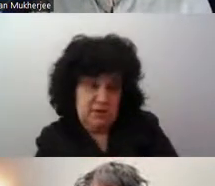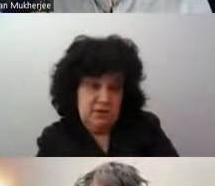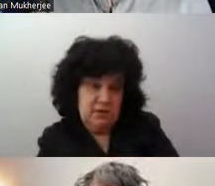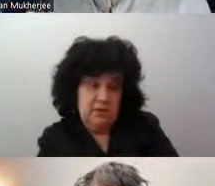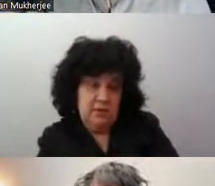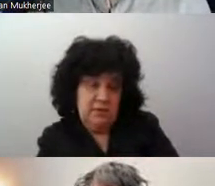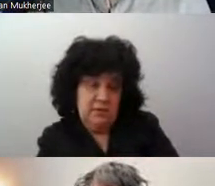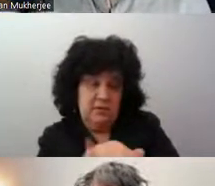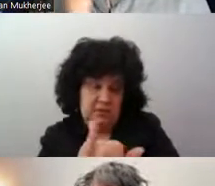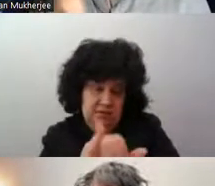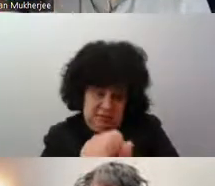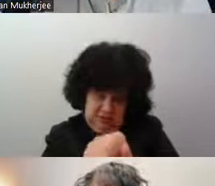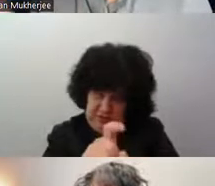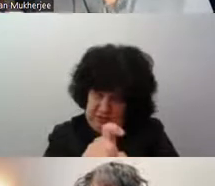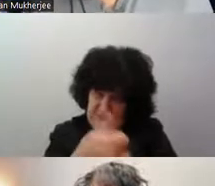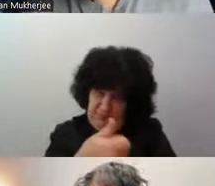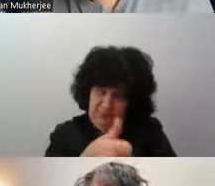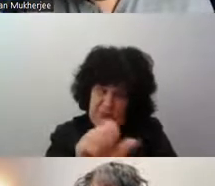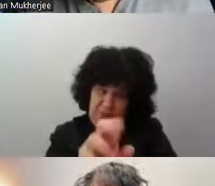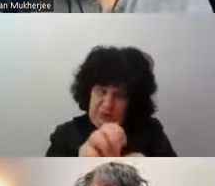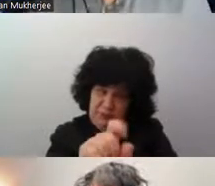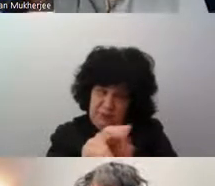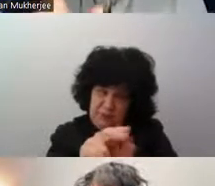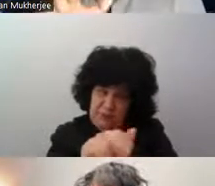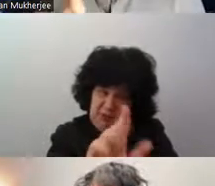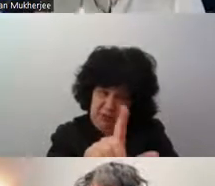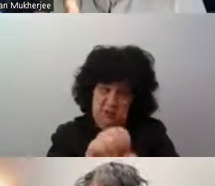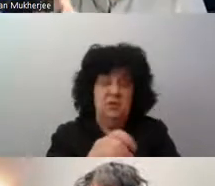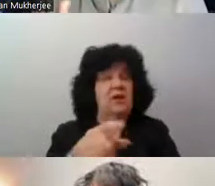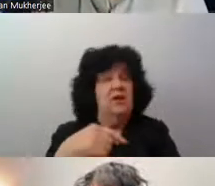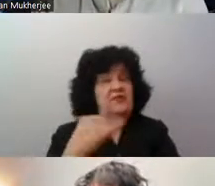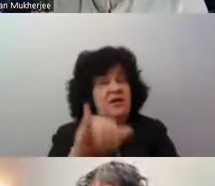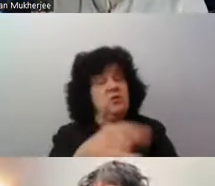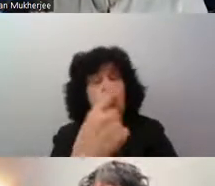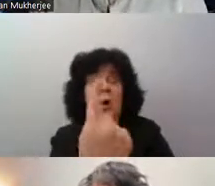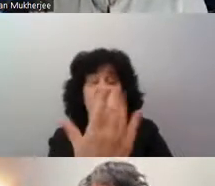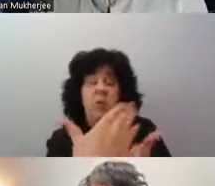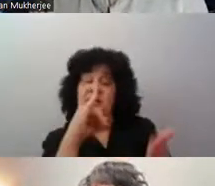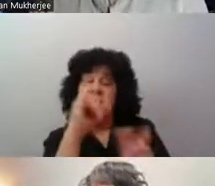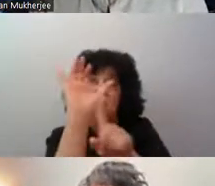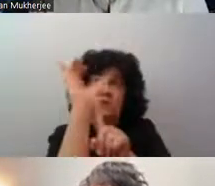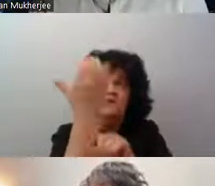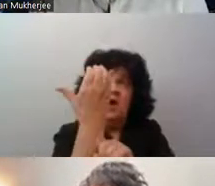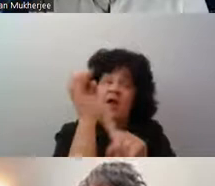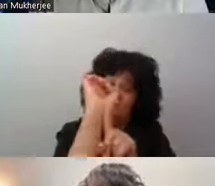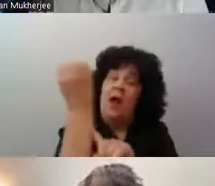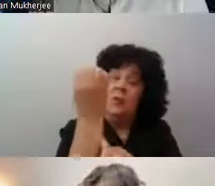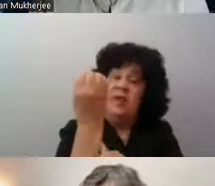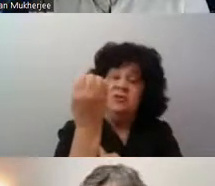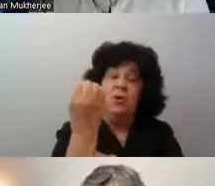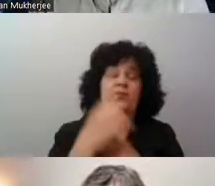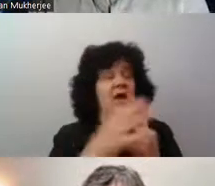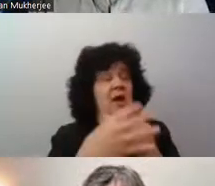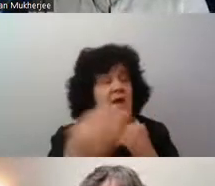is it sustainable or not? And of course, we're only looking at the environmental aspects of it, which is one component of sustainability for sure. And